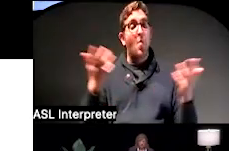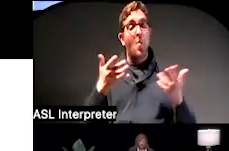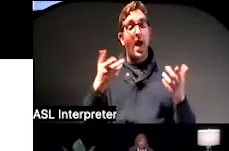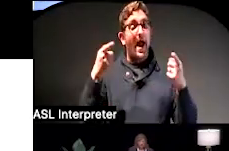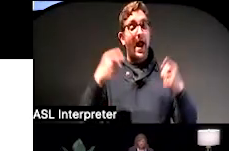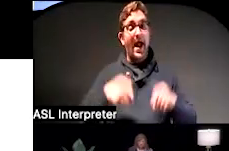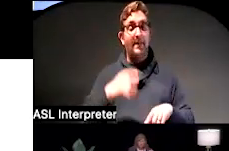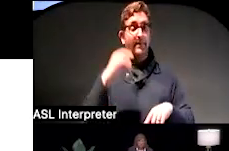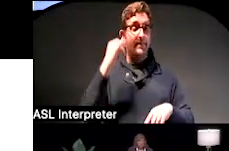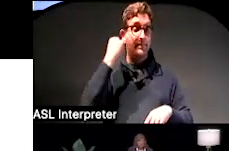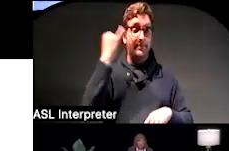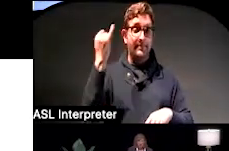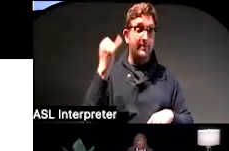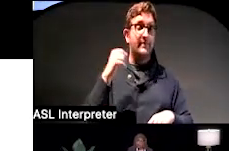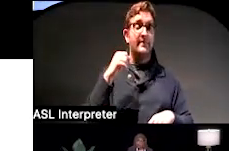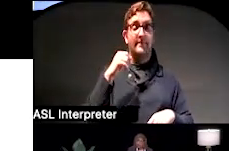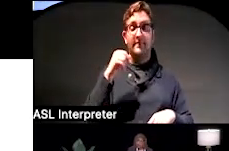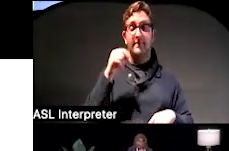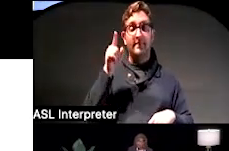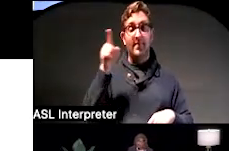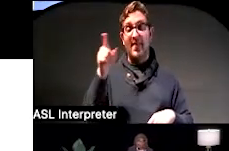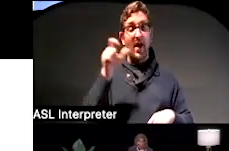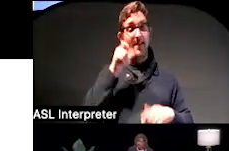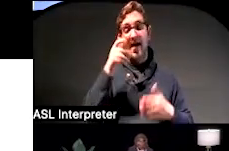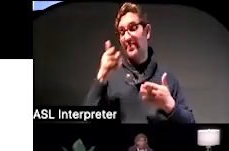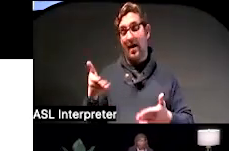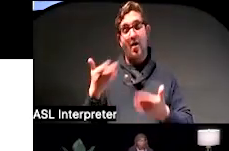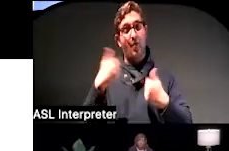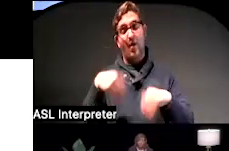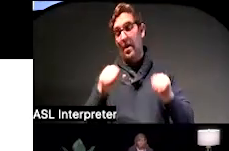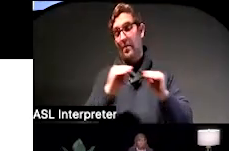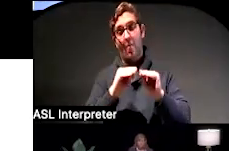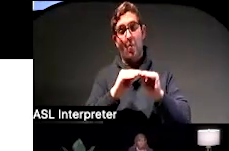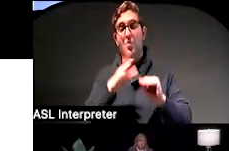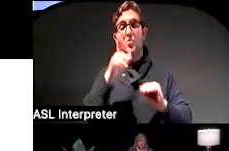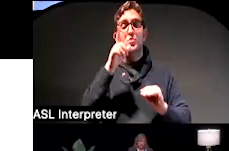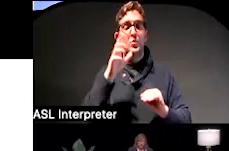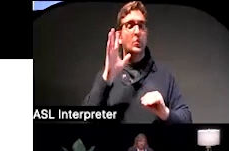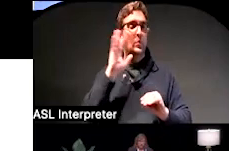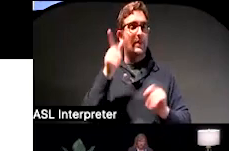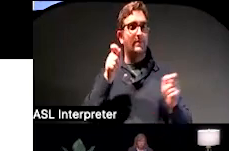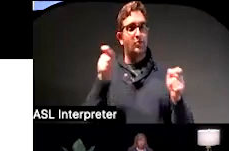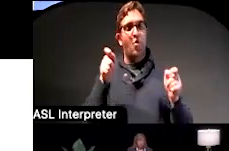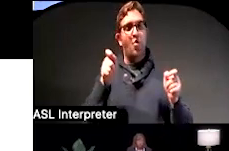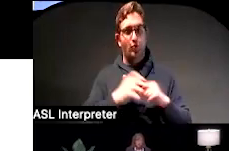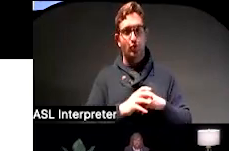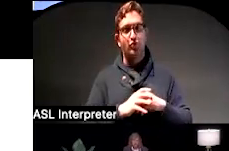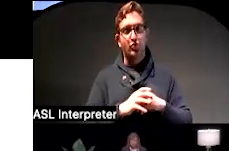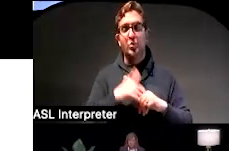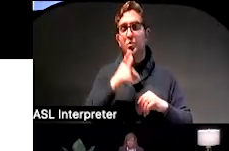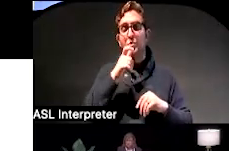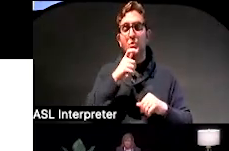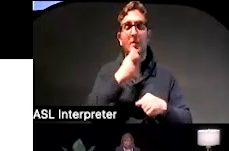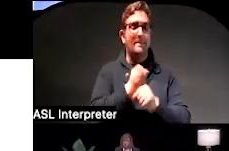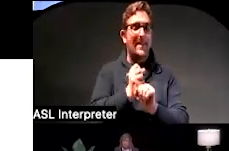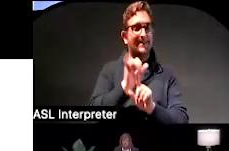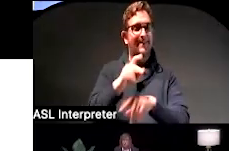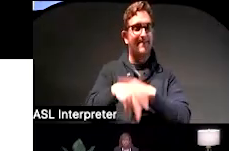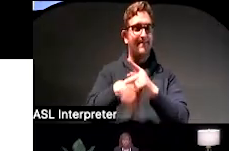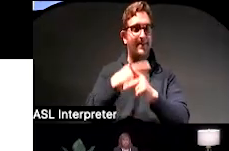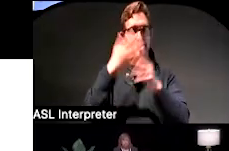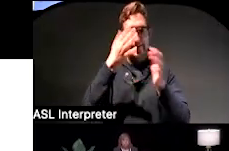when they're not there anymore? Who will be in charge? Who makes those